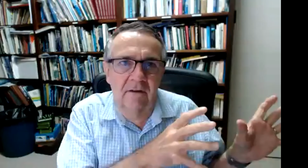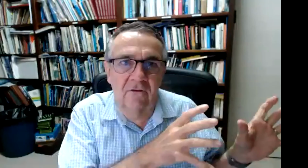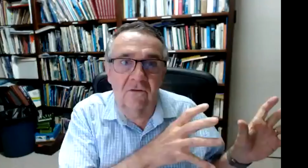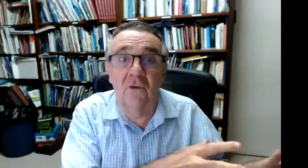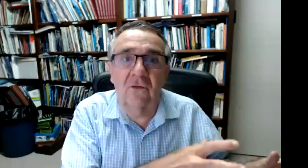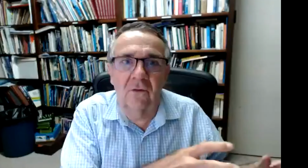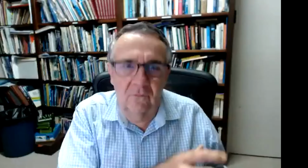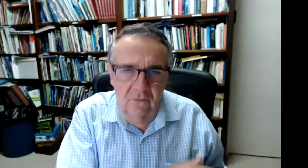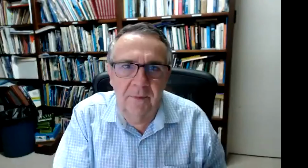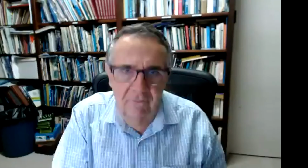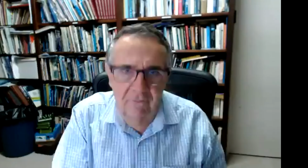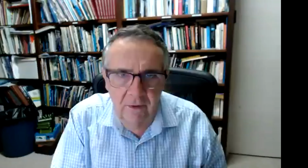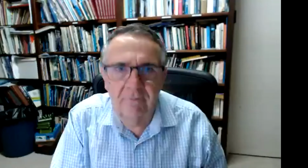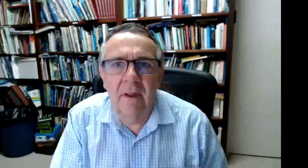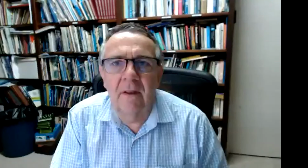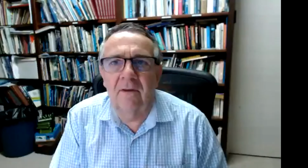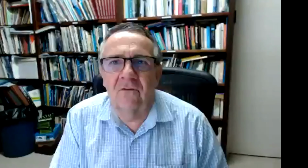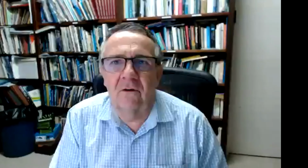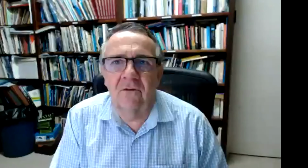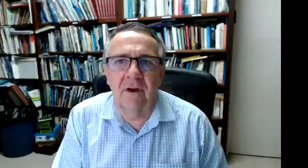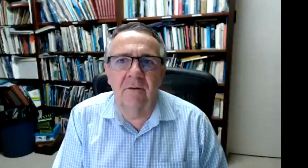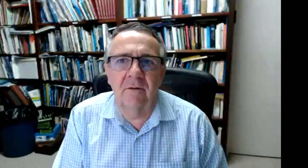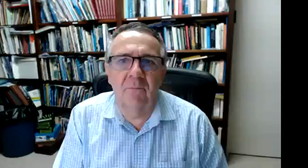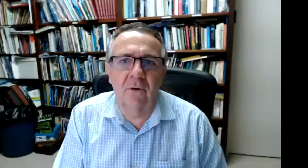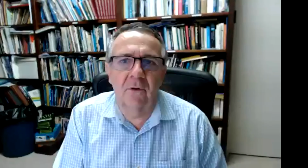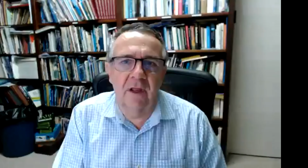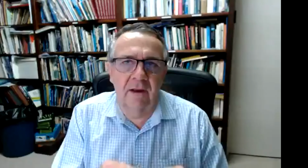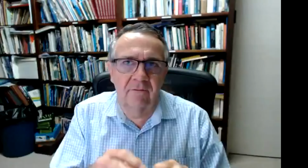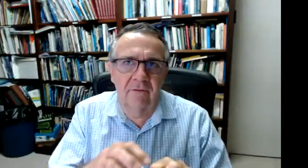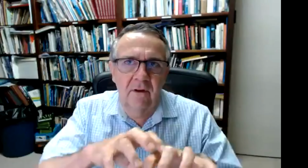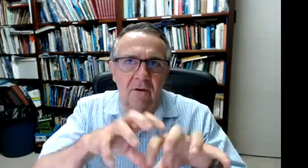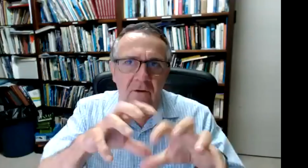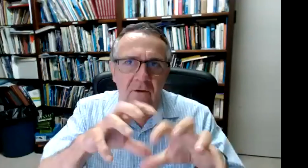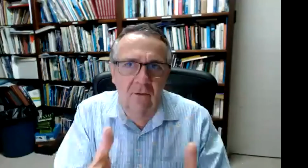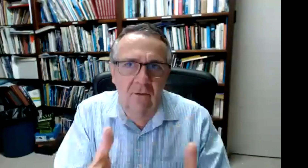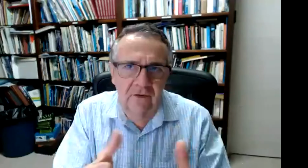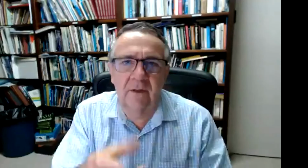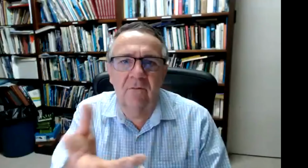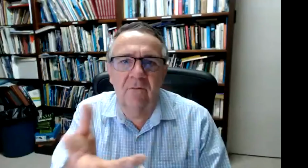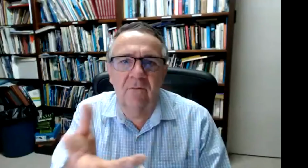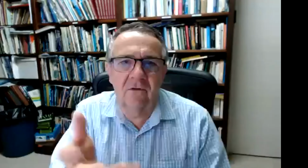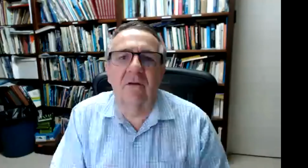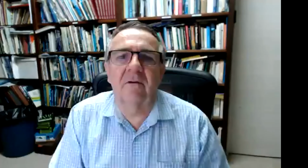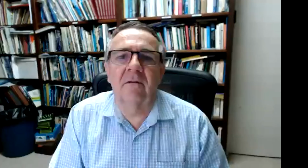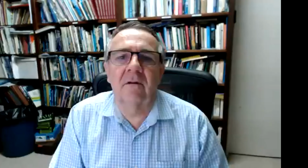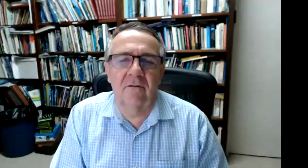the solution will be wrong. And so it's very important to have local